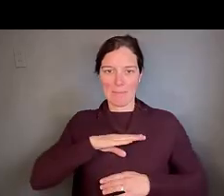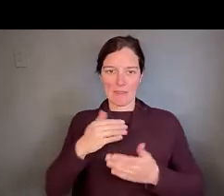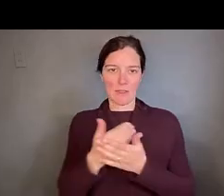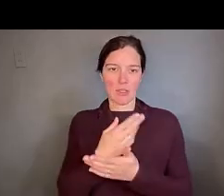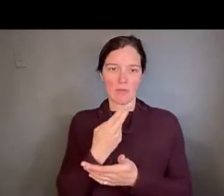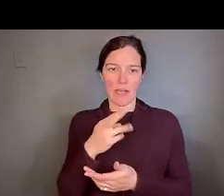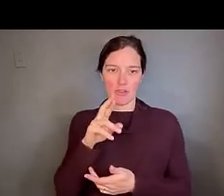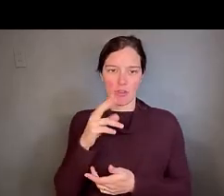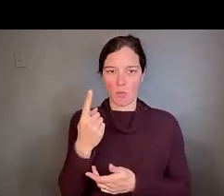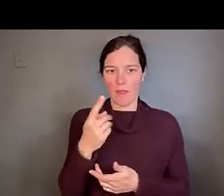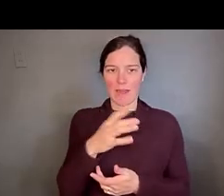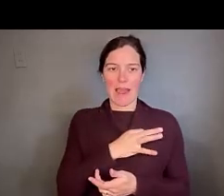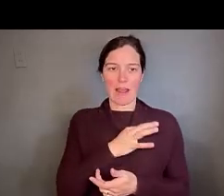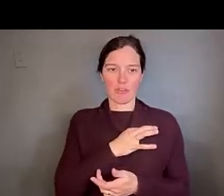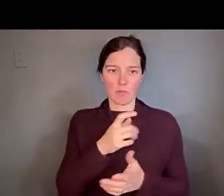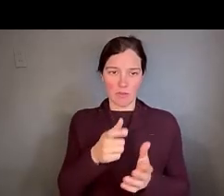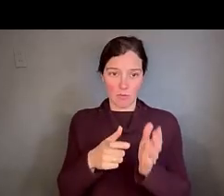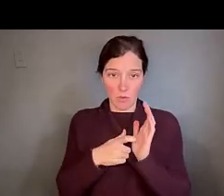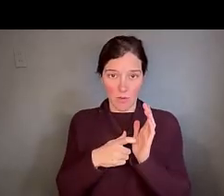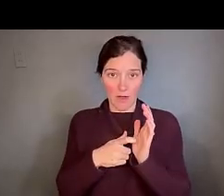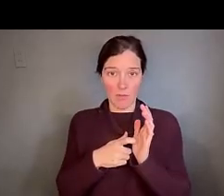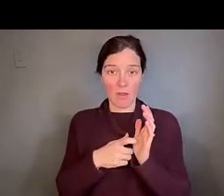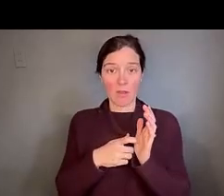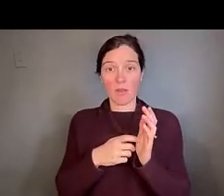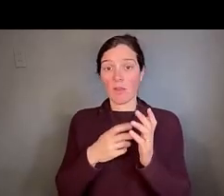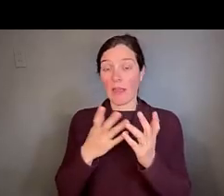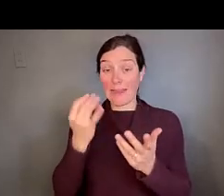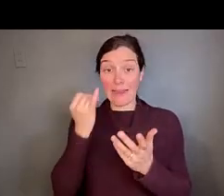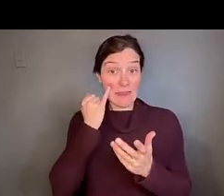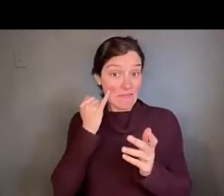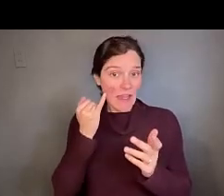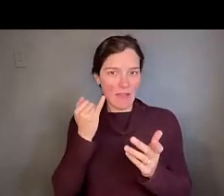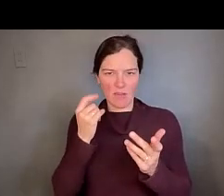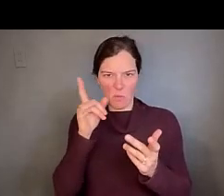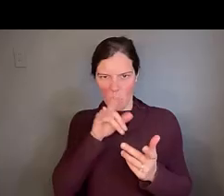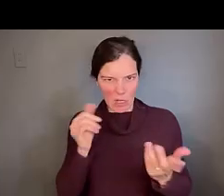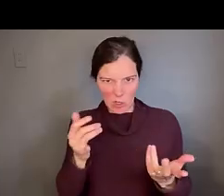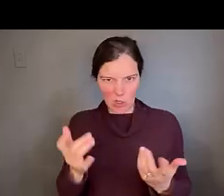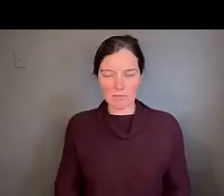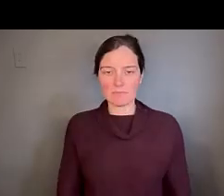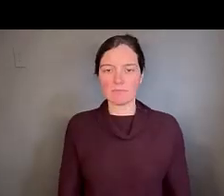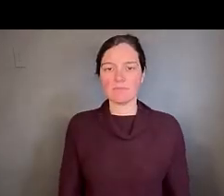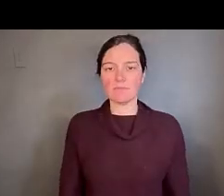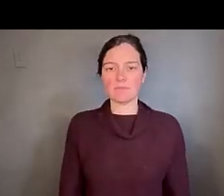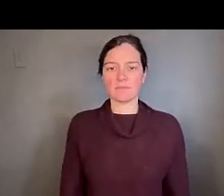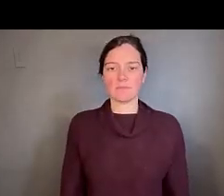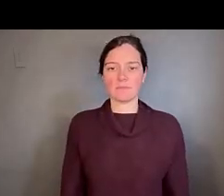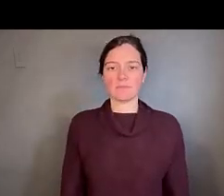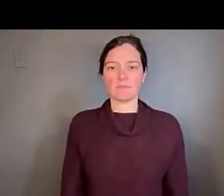HR1 eligibility requirements? Or if you are, what might that look like?